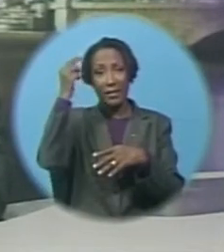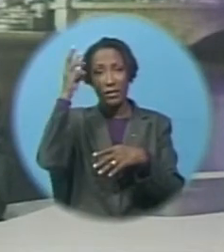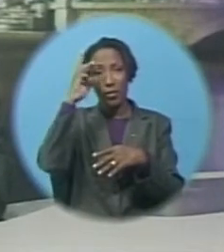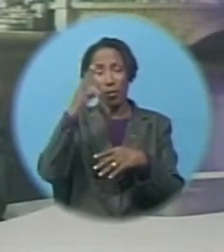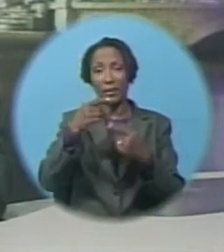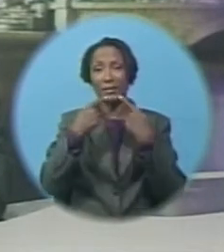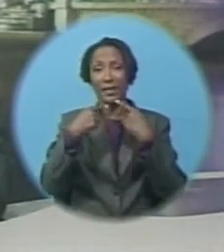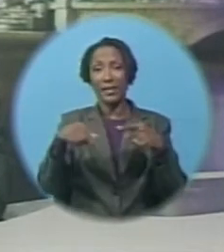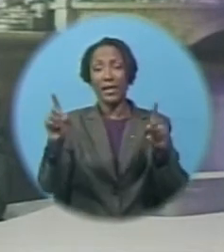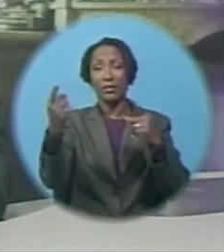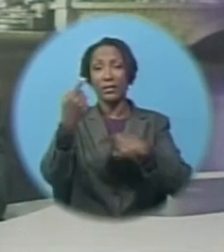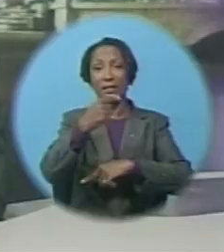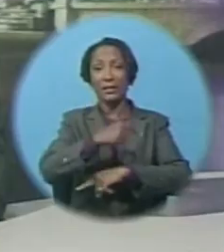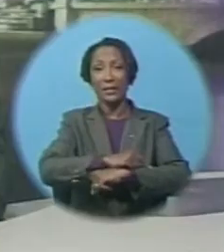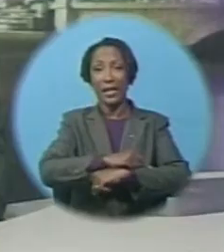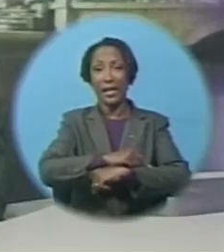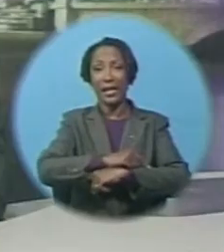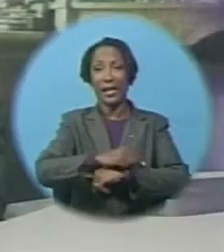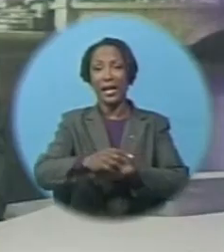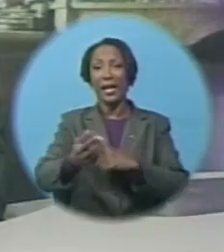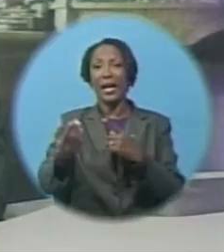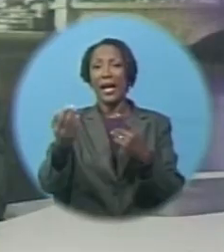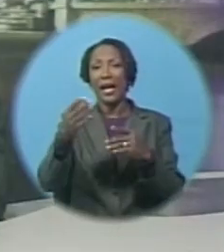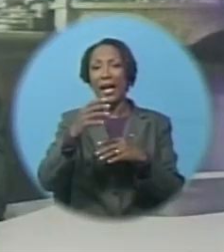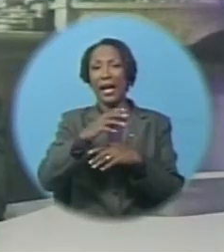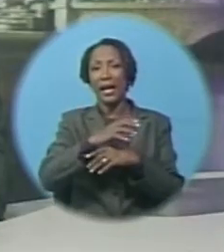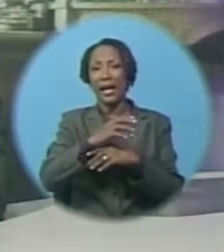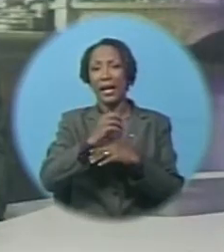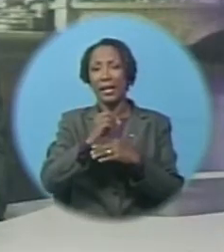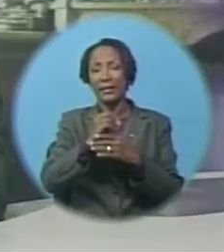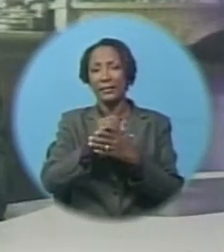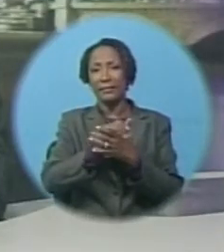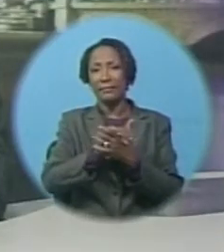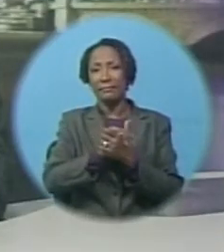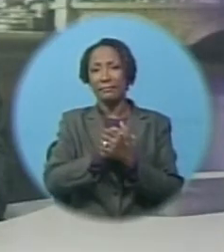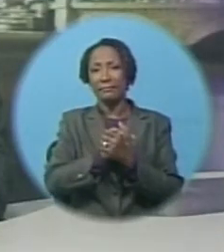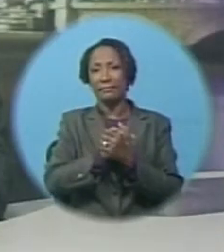today for the fixture against the Leeward Islands Hurricanes a bit later on.